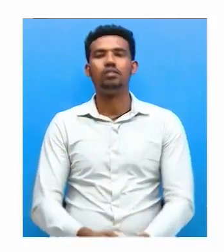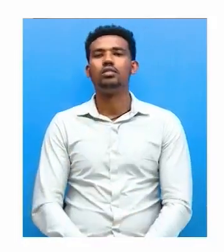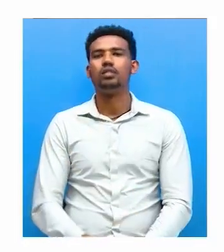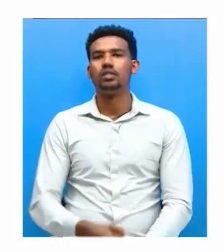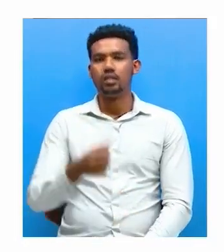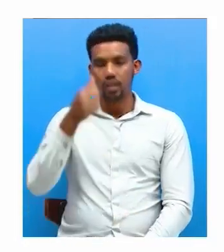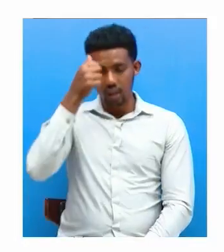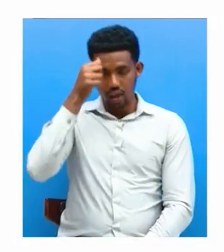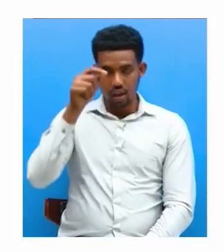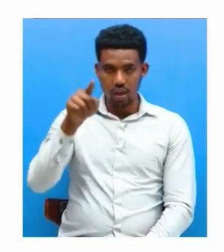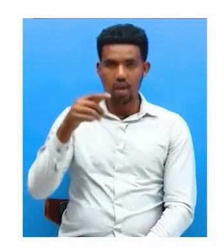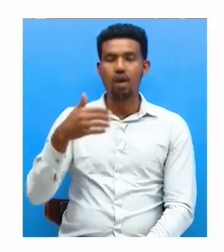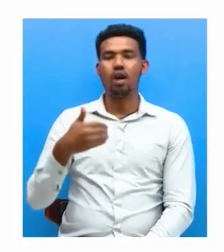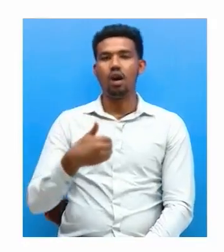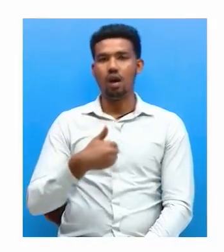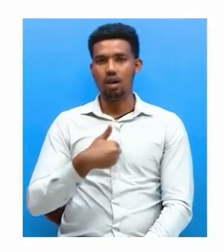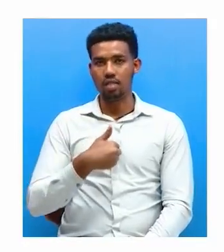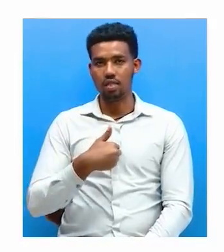He has.